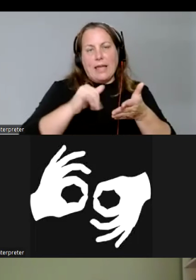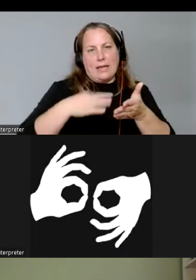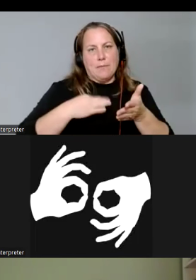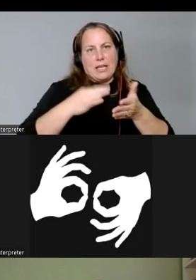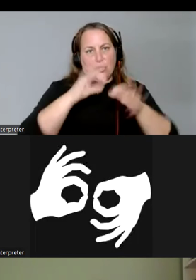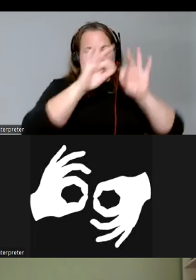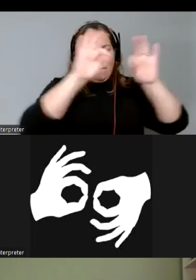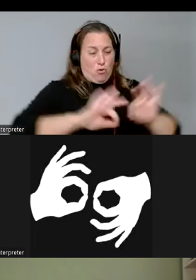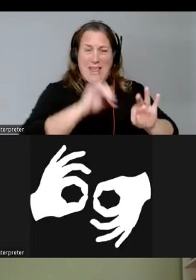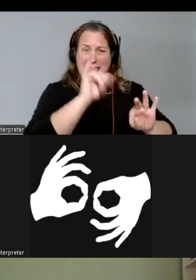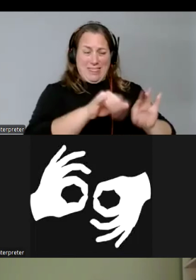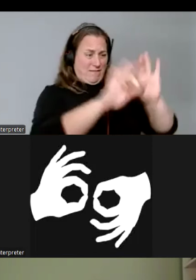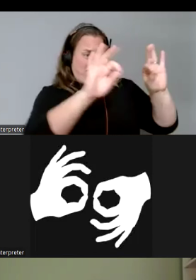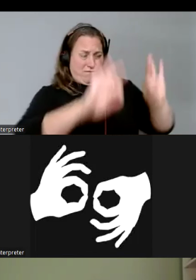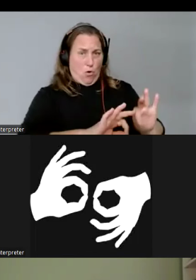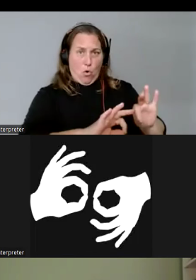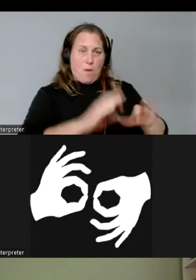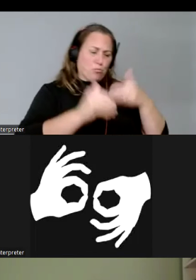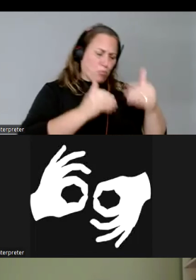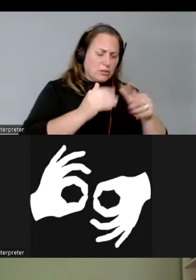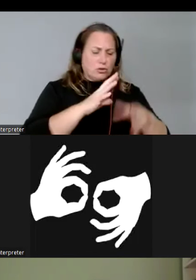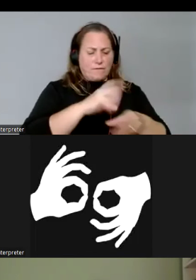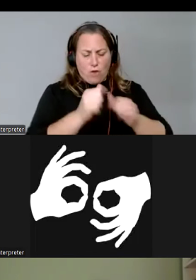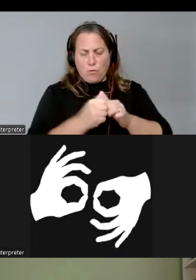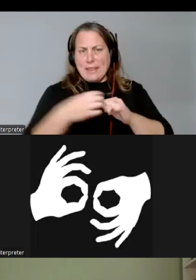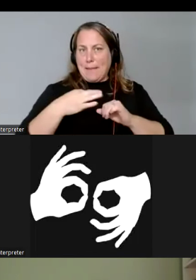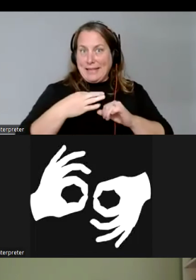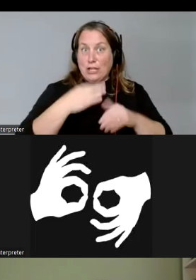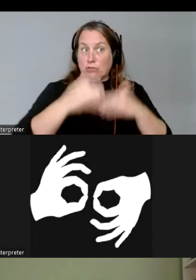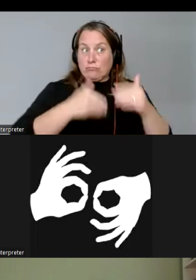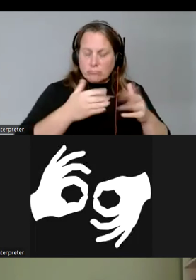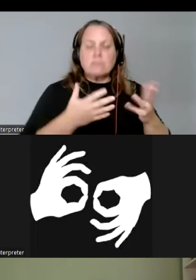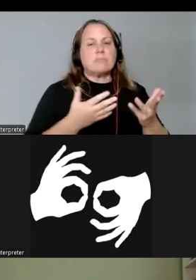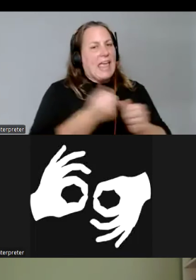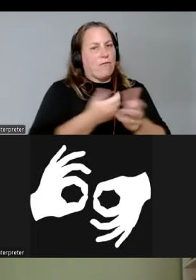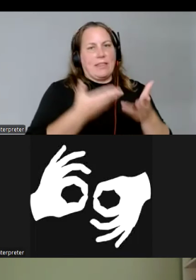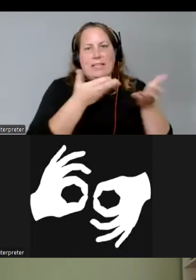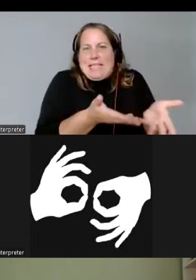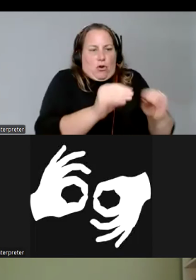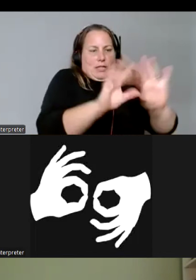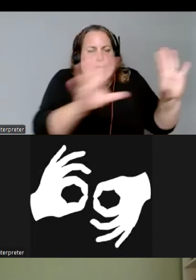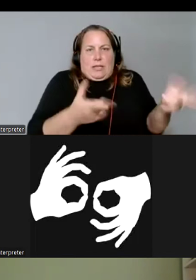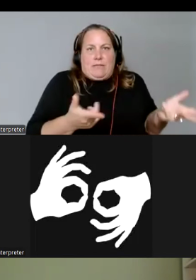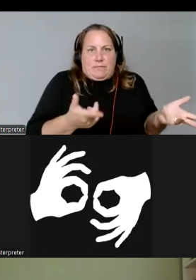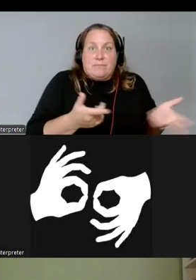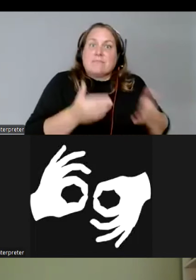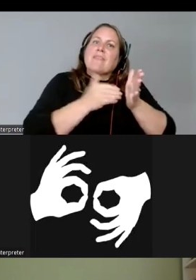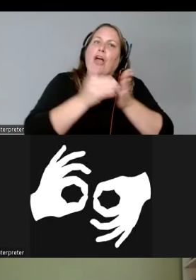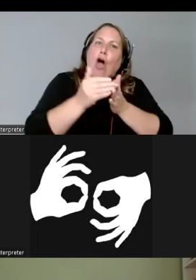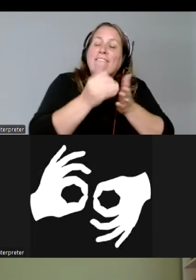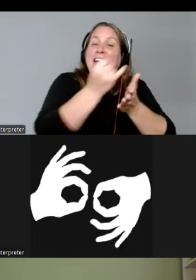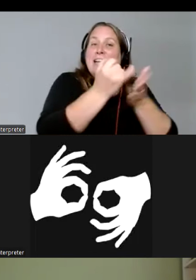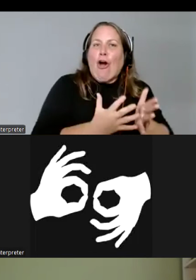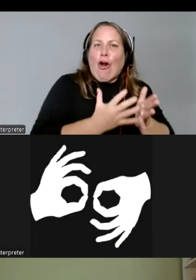clear what the process of application is. Oftentimes I get calls from the artists asking questions who have not